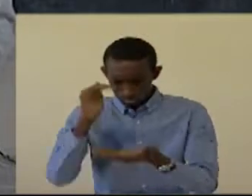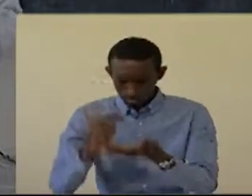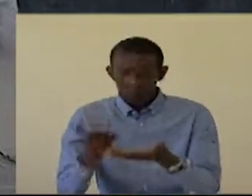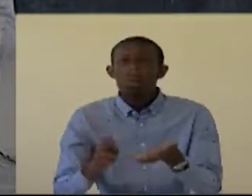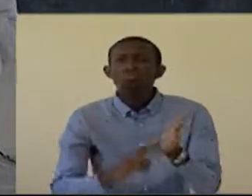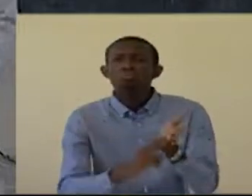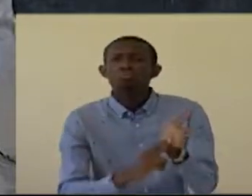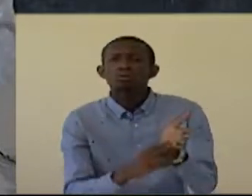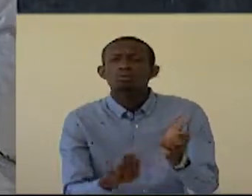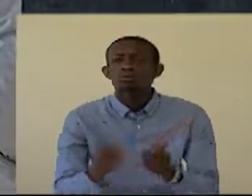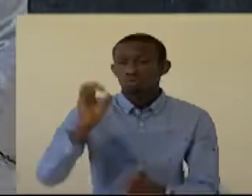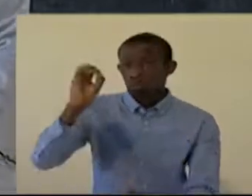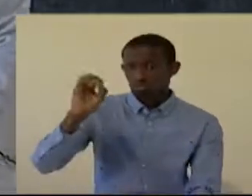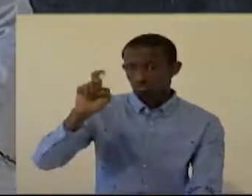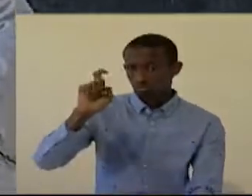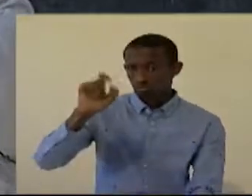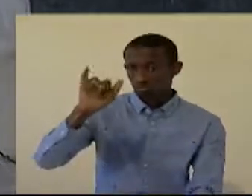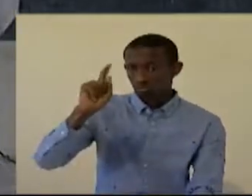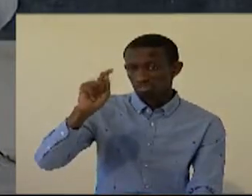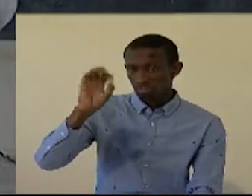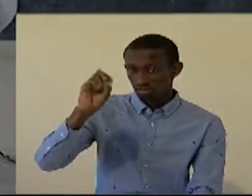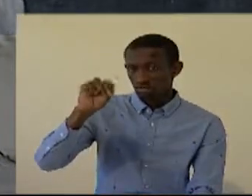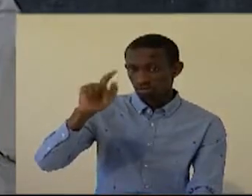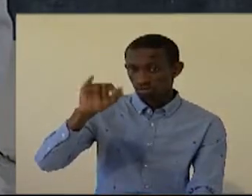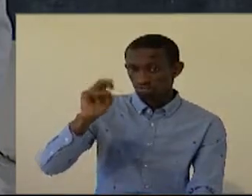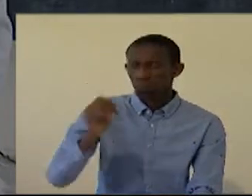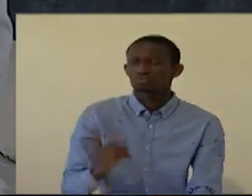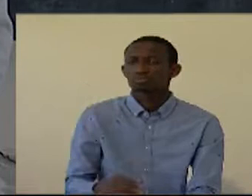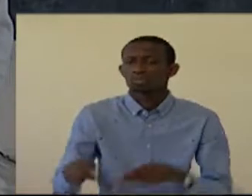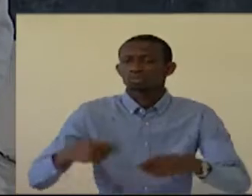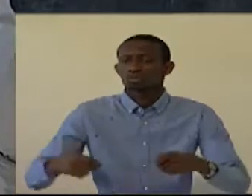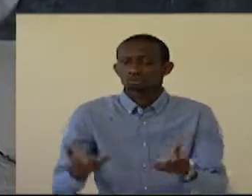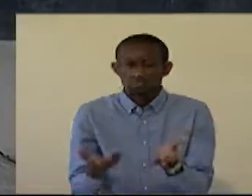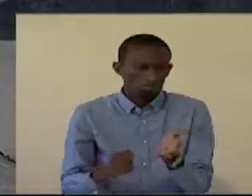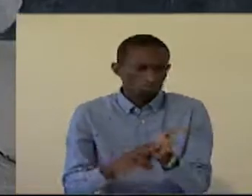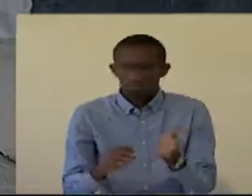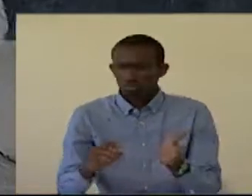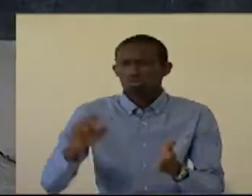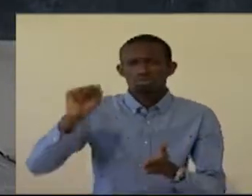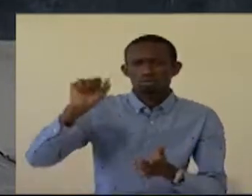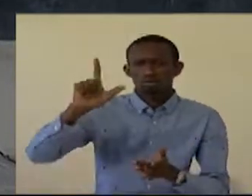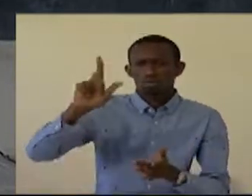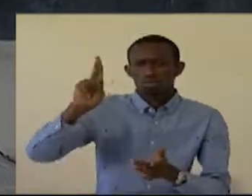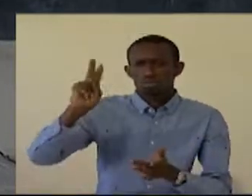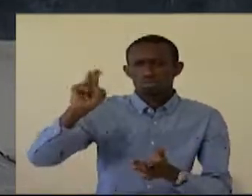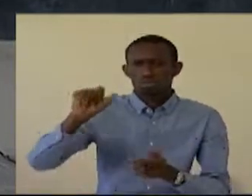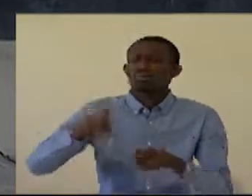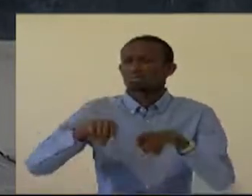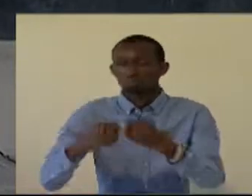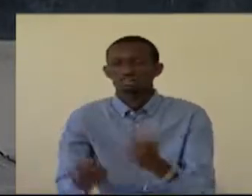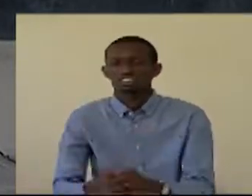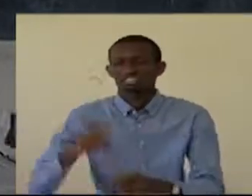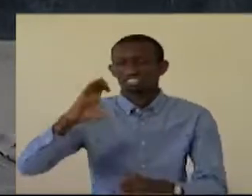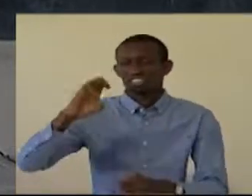to use the oxidation reaction of alkene, for example, and we break the chain. So in